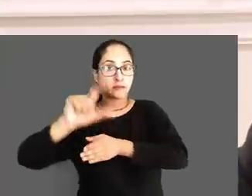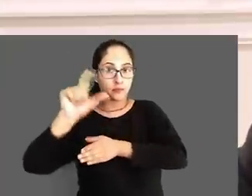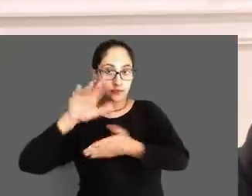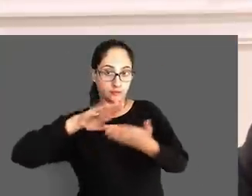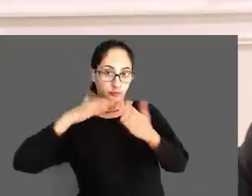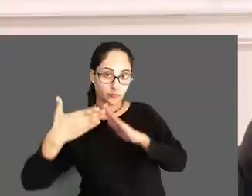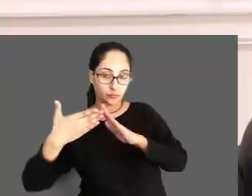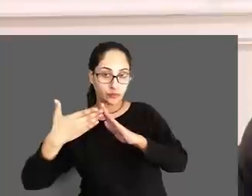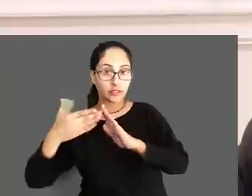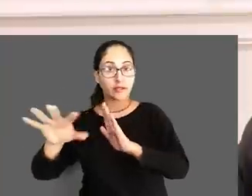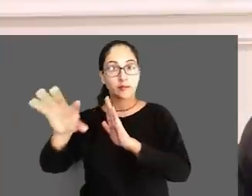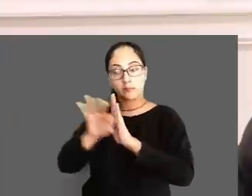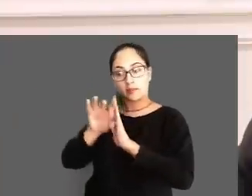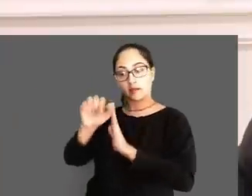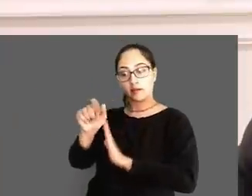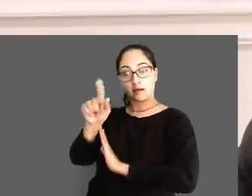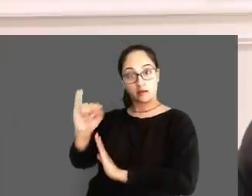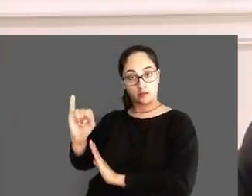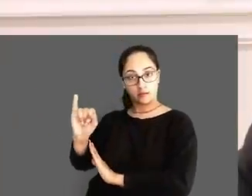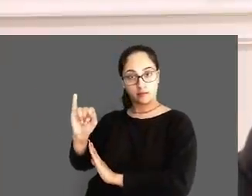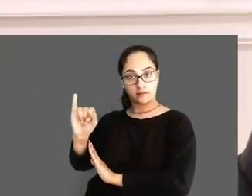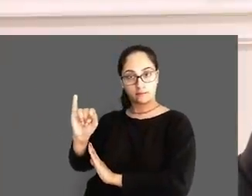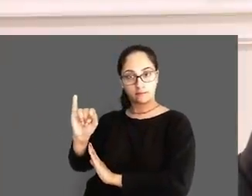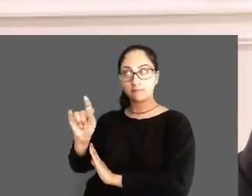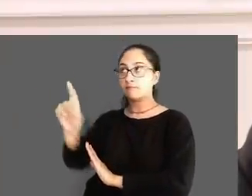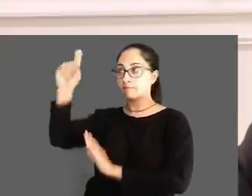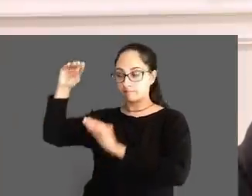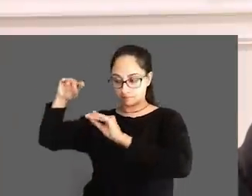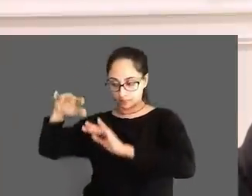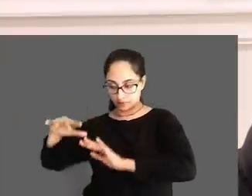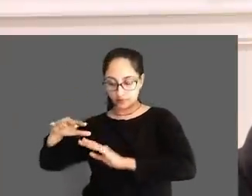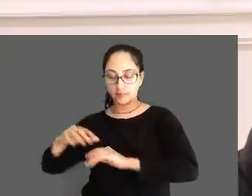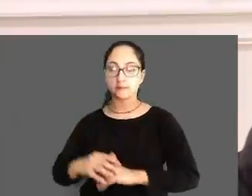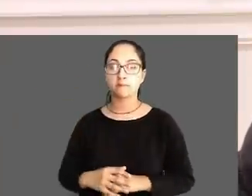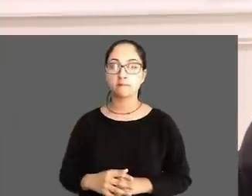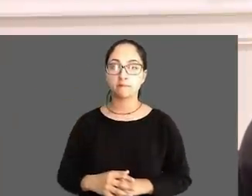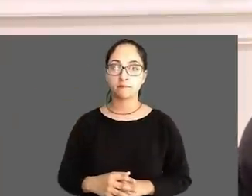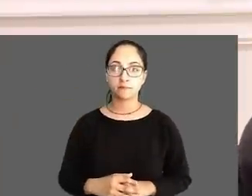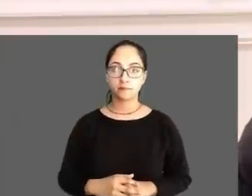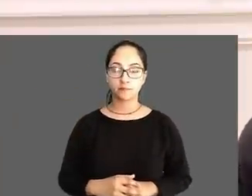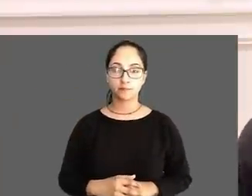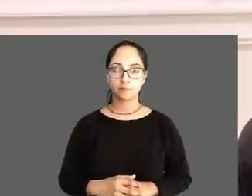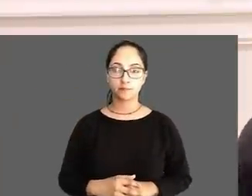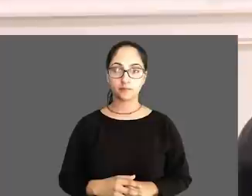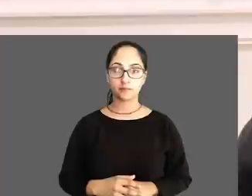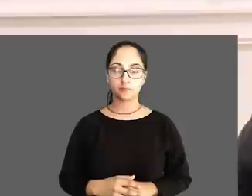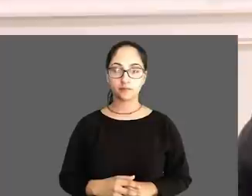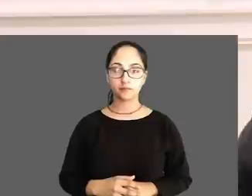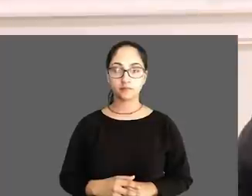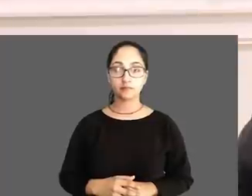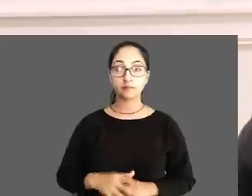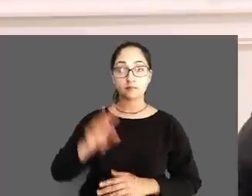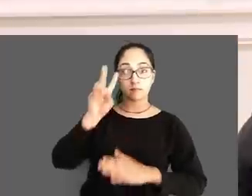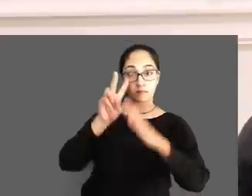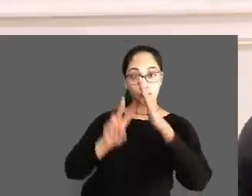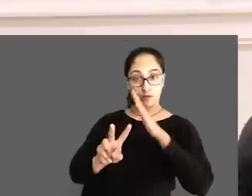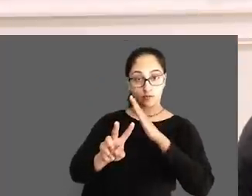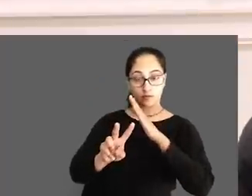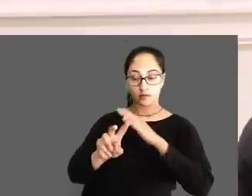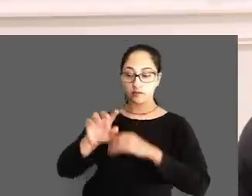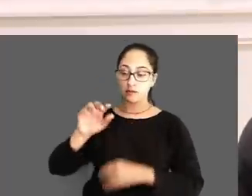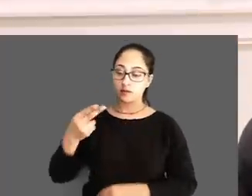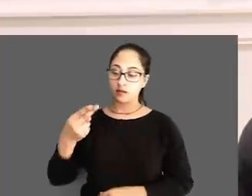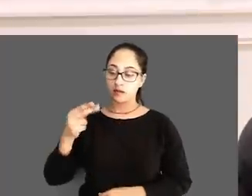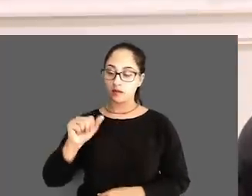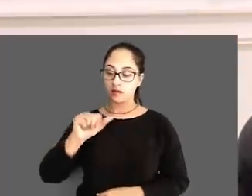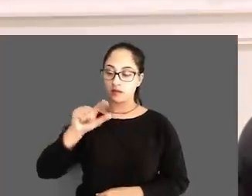him. And there's actually quite a bit that could be said about this relationship between Hazrat Ali and the